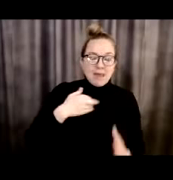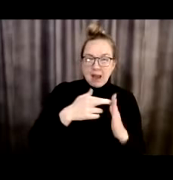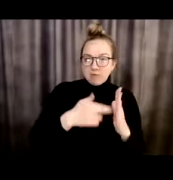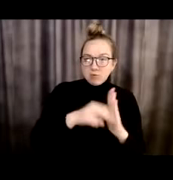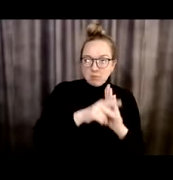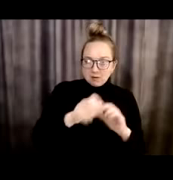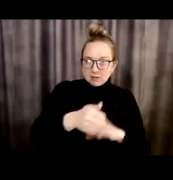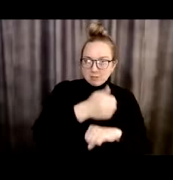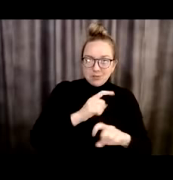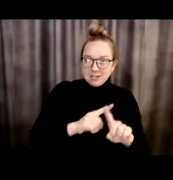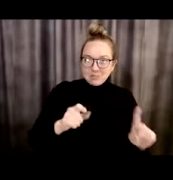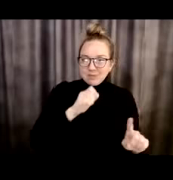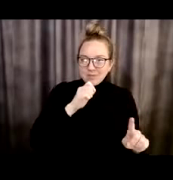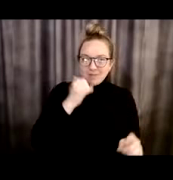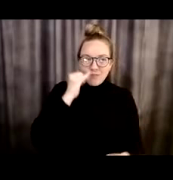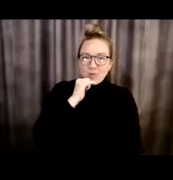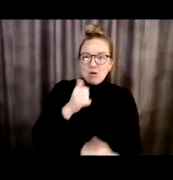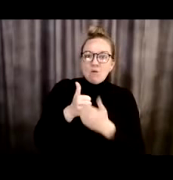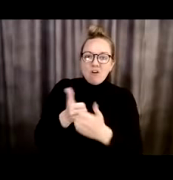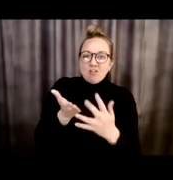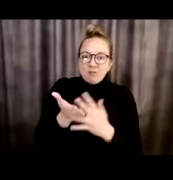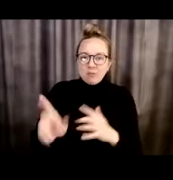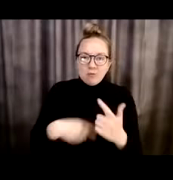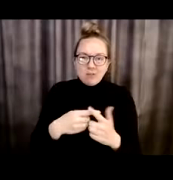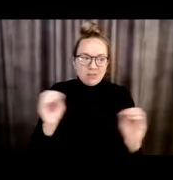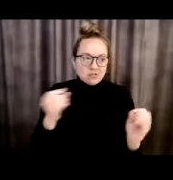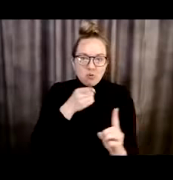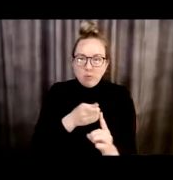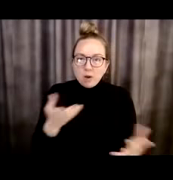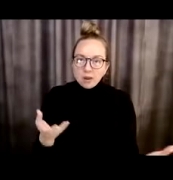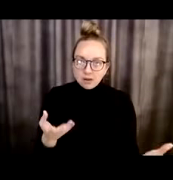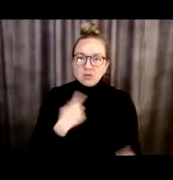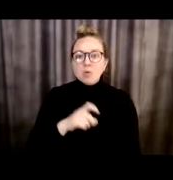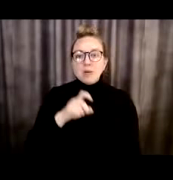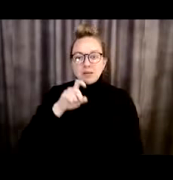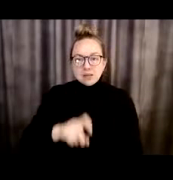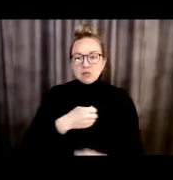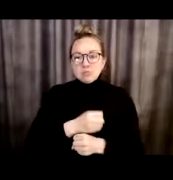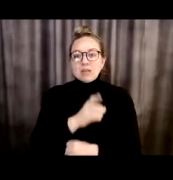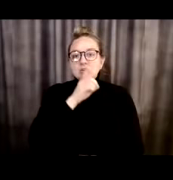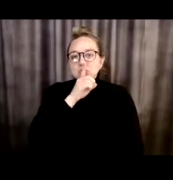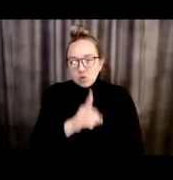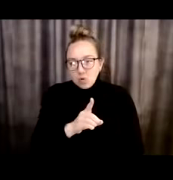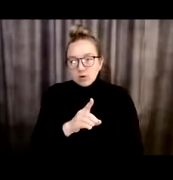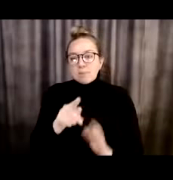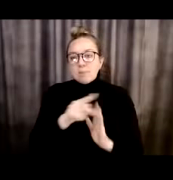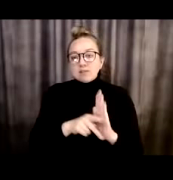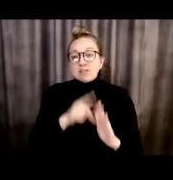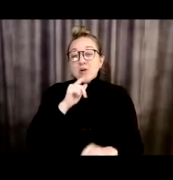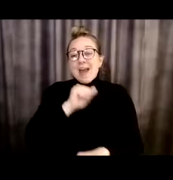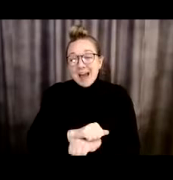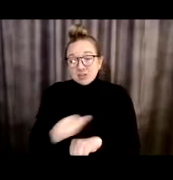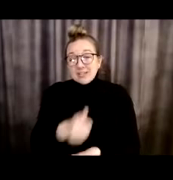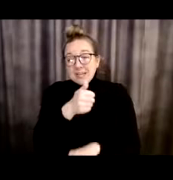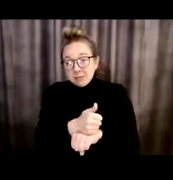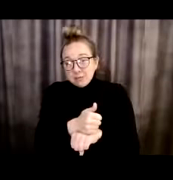gonna talk about it? But when are we gonna insist on the policies being implemented, so we